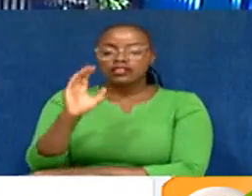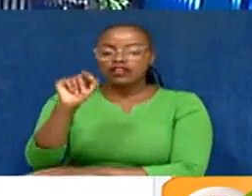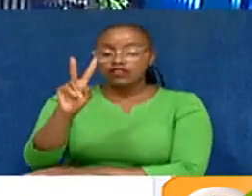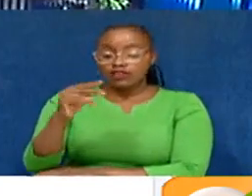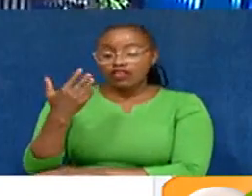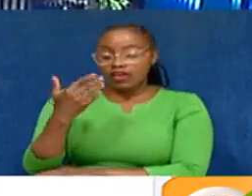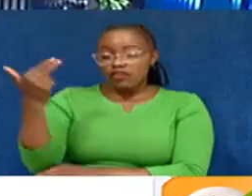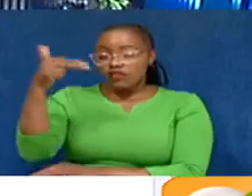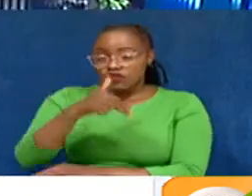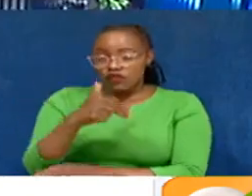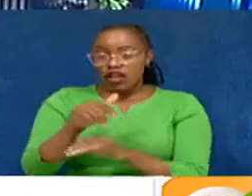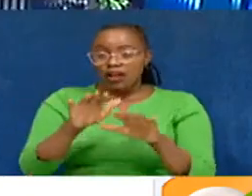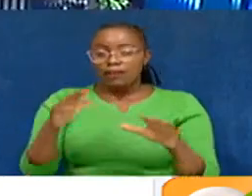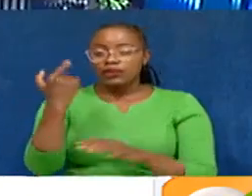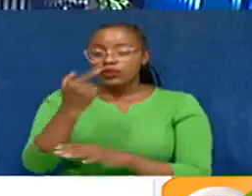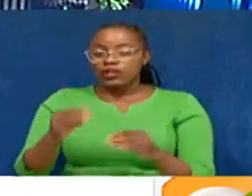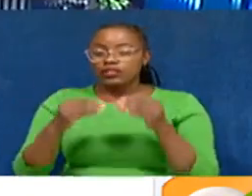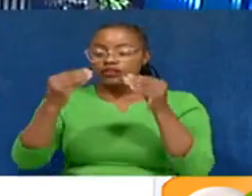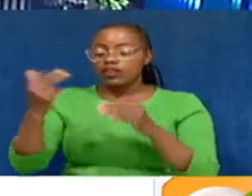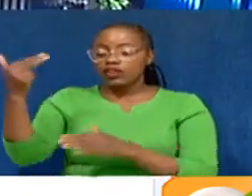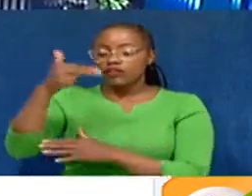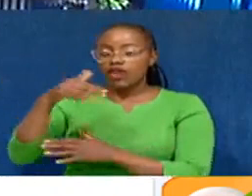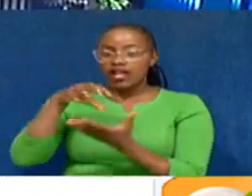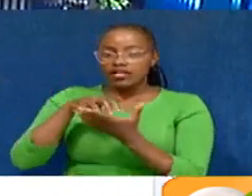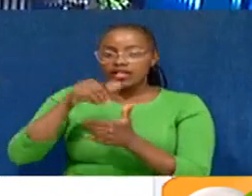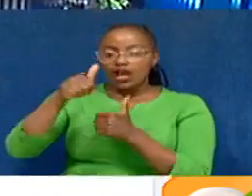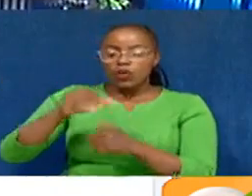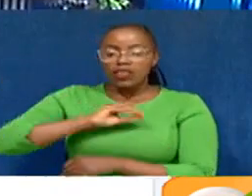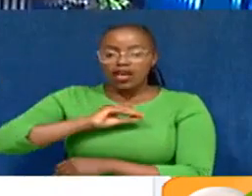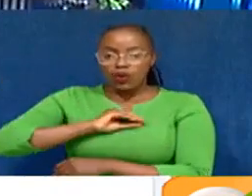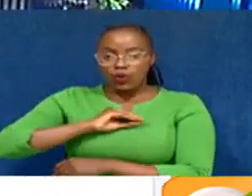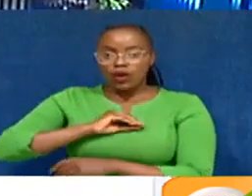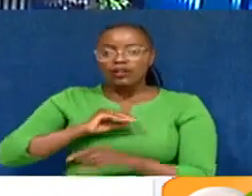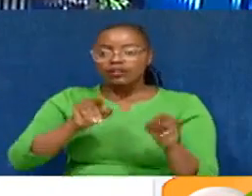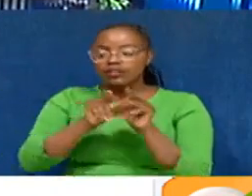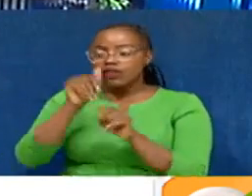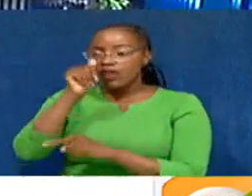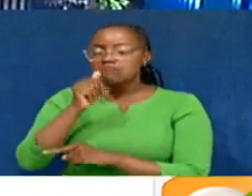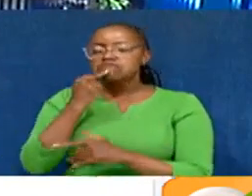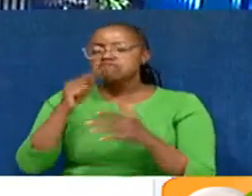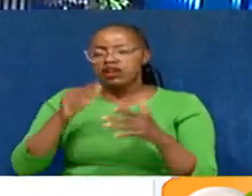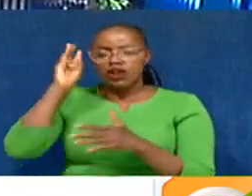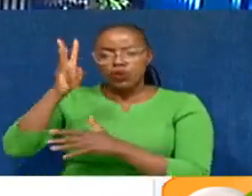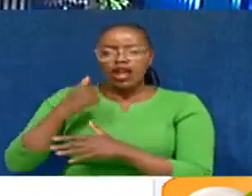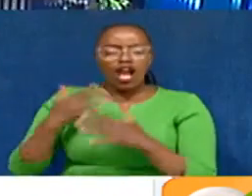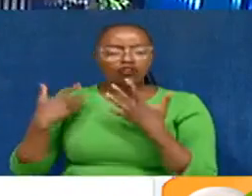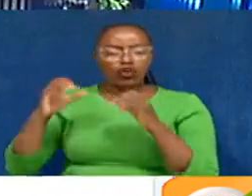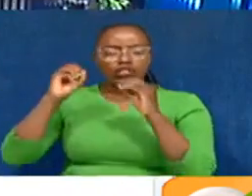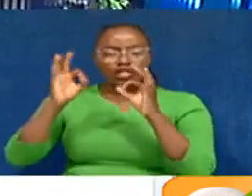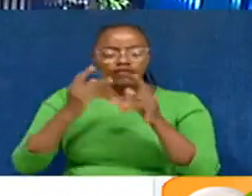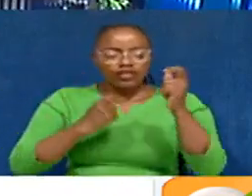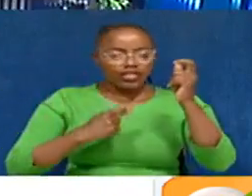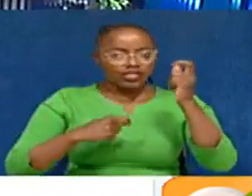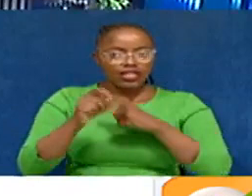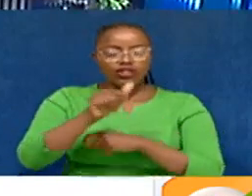the oil marketing companies are only supplying fuel stations that they own on the premise that they will incur losses should they sell